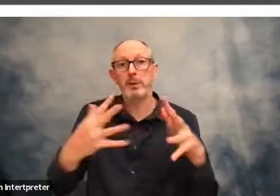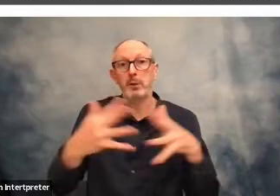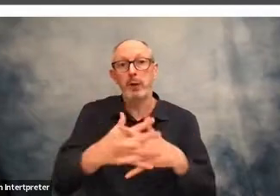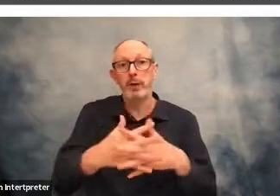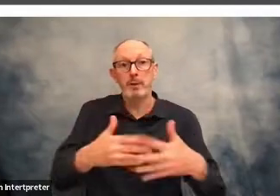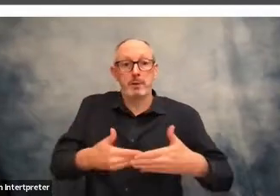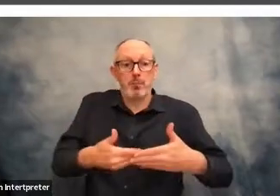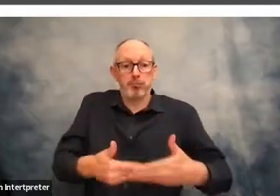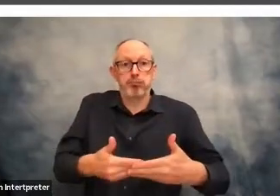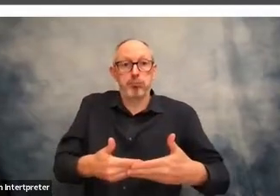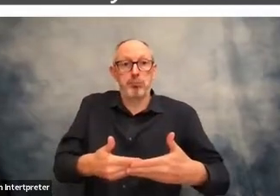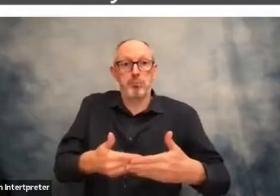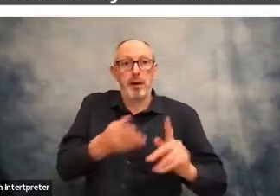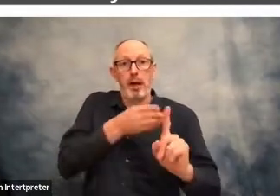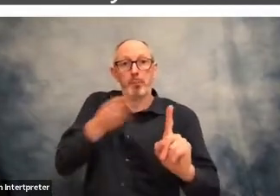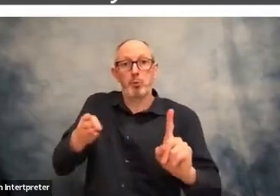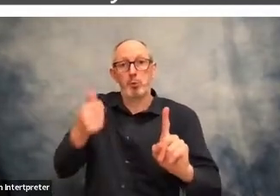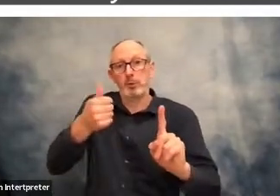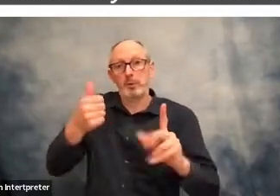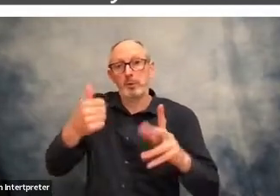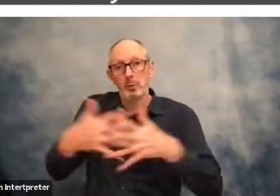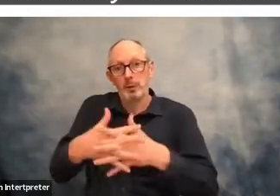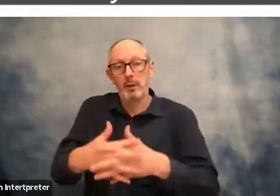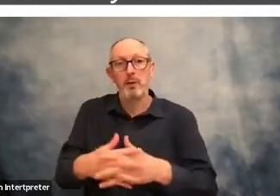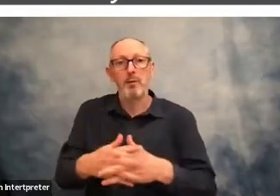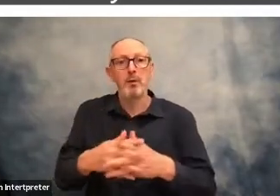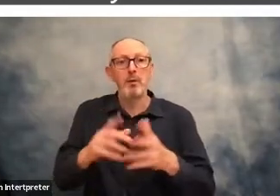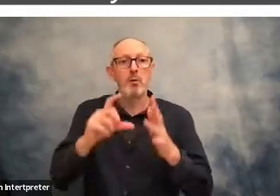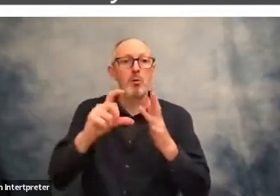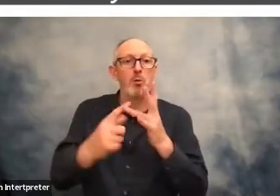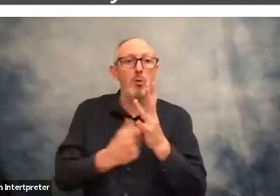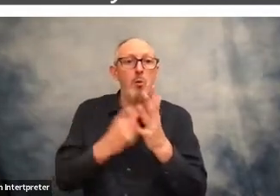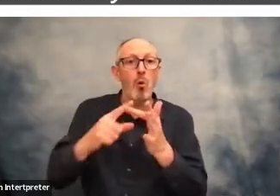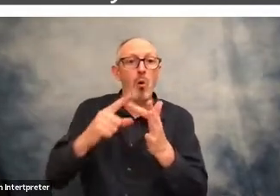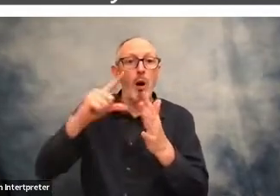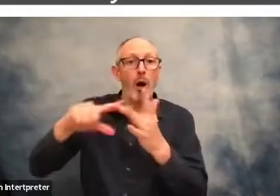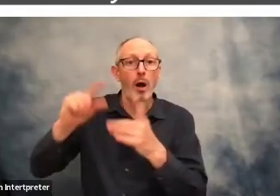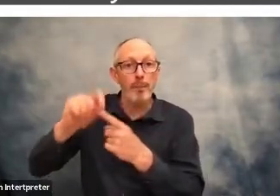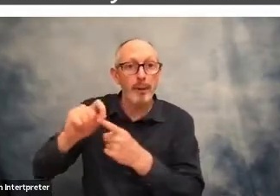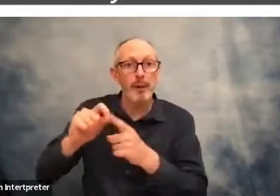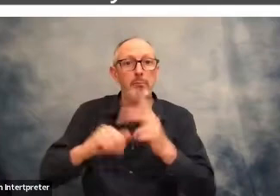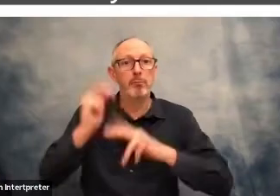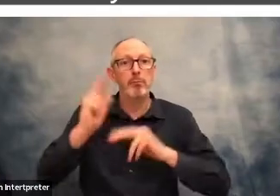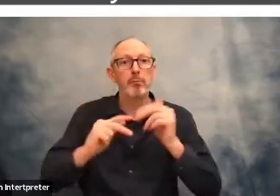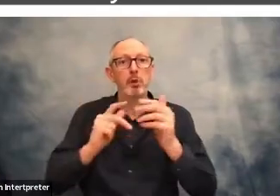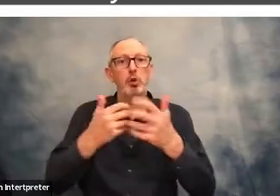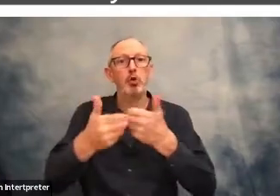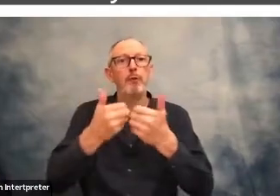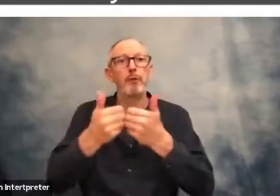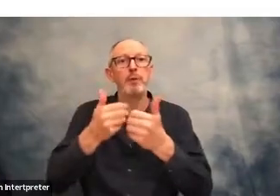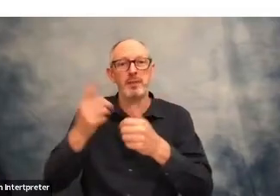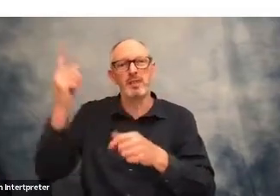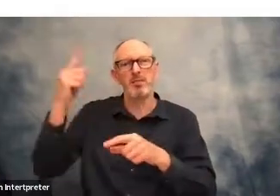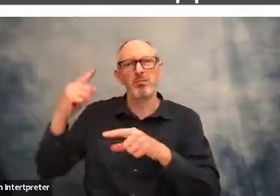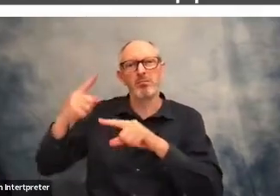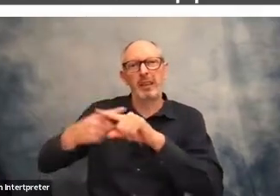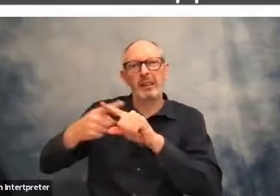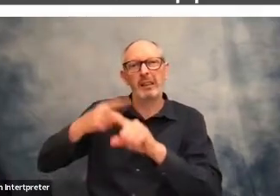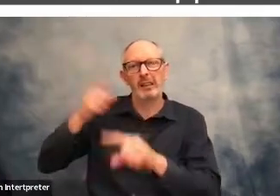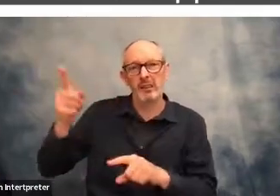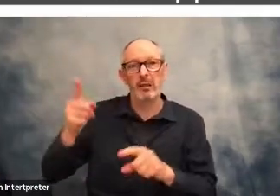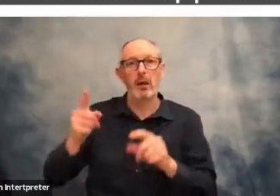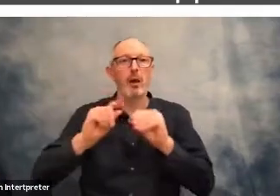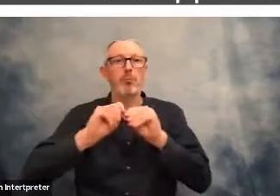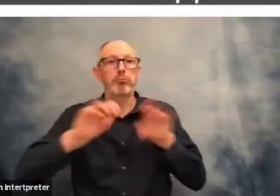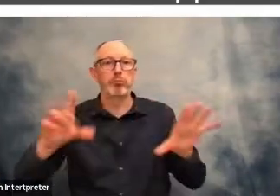than current methods. The core IP was invented at the University of Sheffield and exclusively licensed to Every Baby. We hold